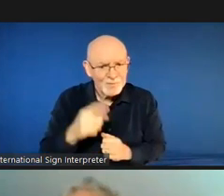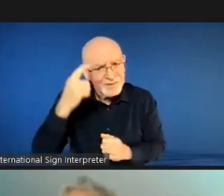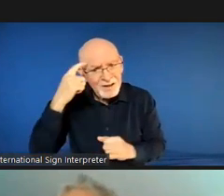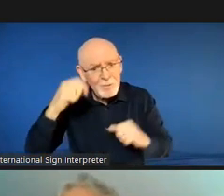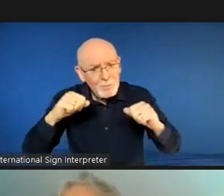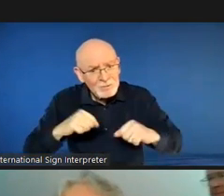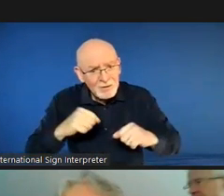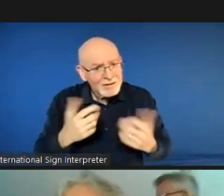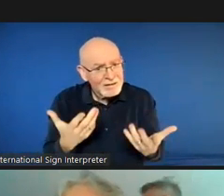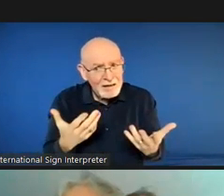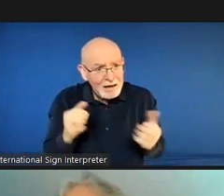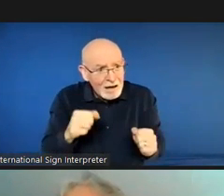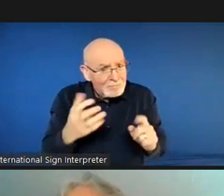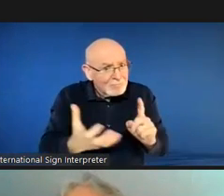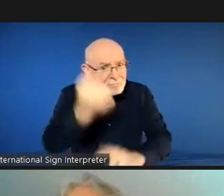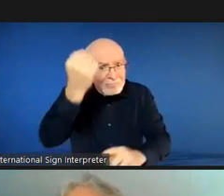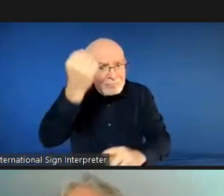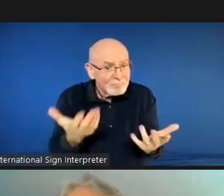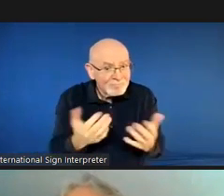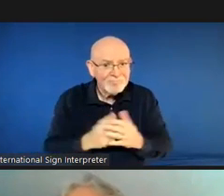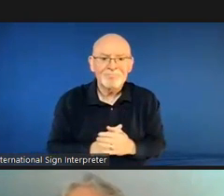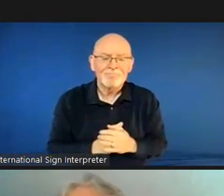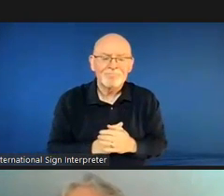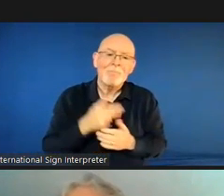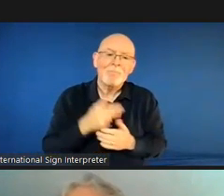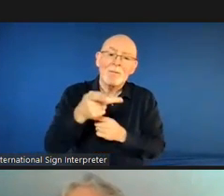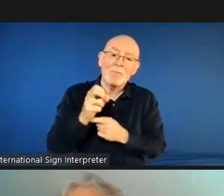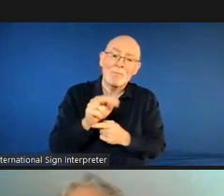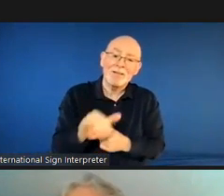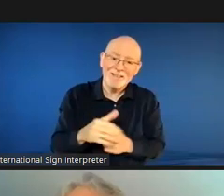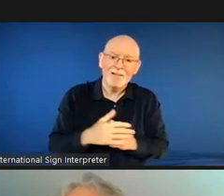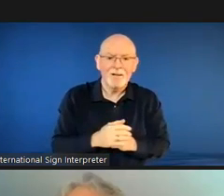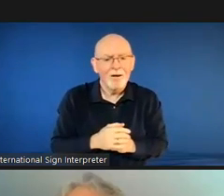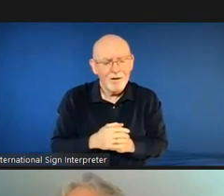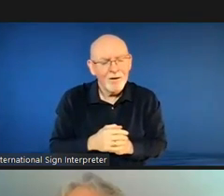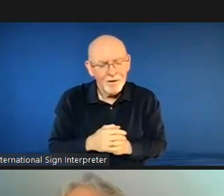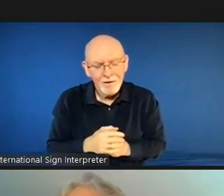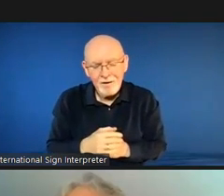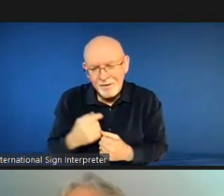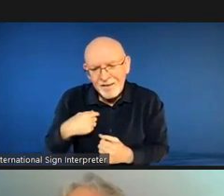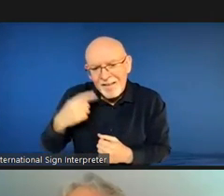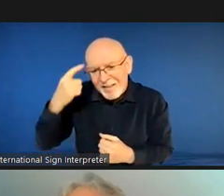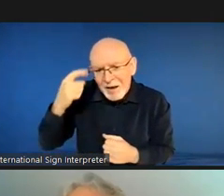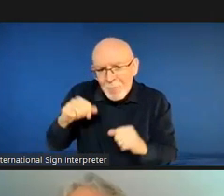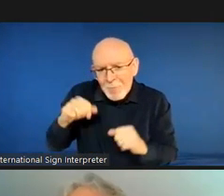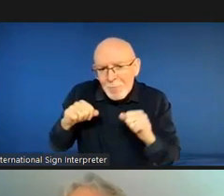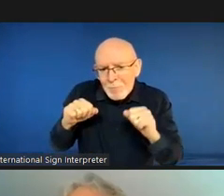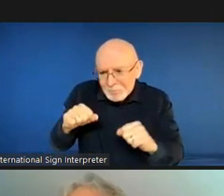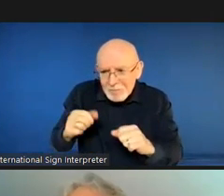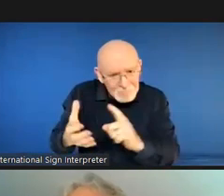political moments that you get. So, we found a couple of years ago we had huge